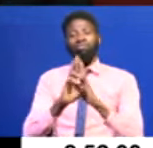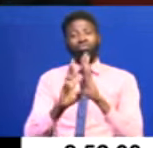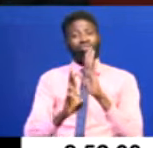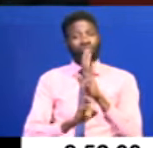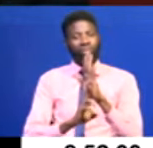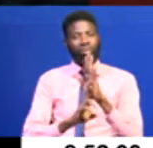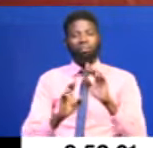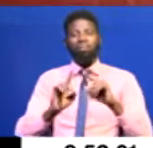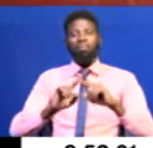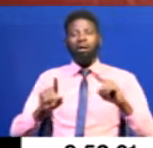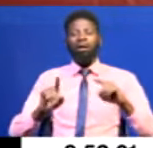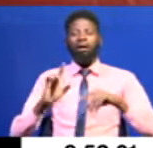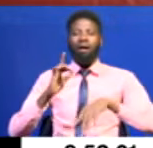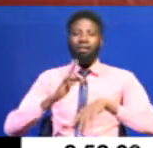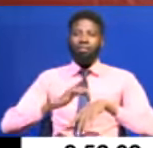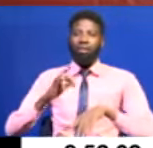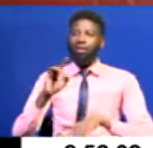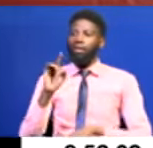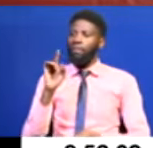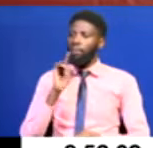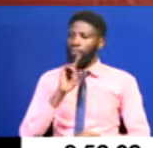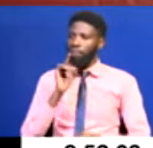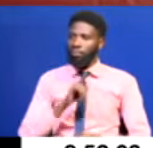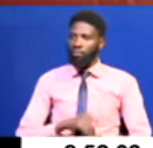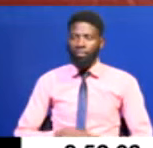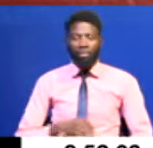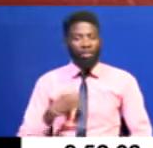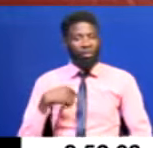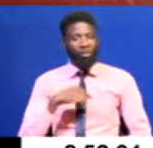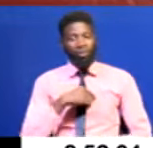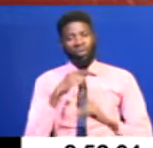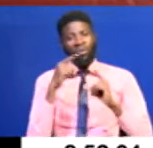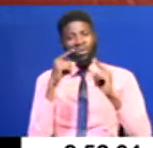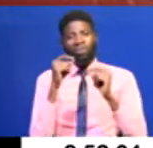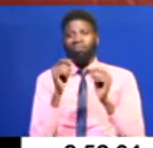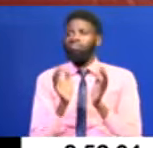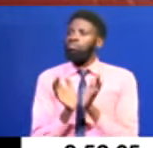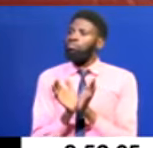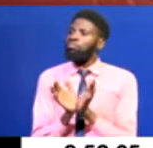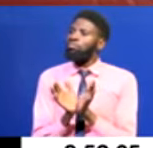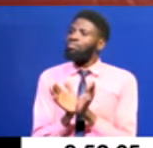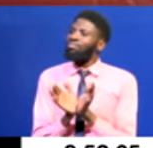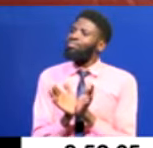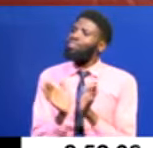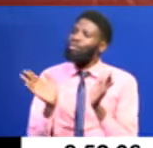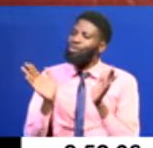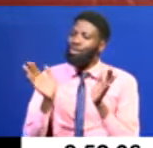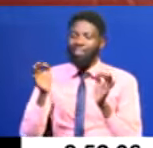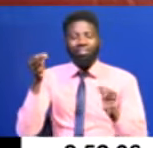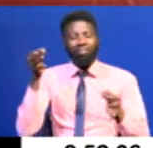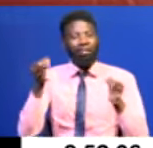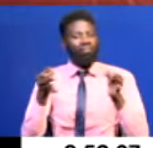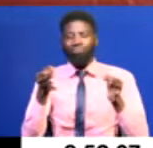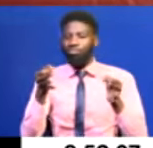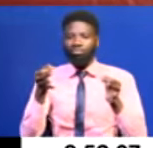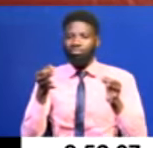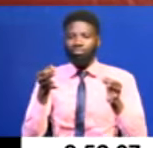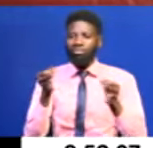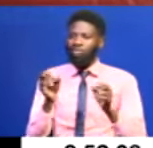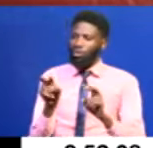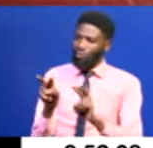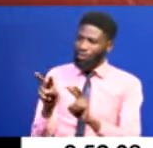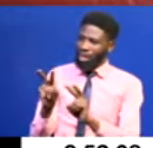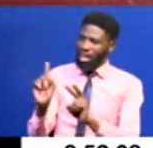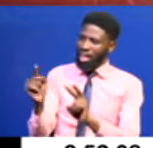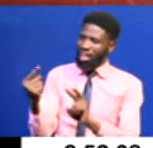disastrous consequences. EAK submits that it should not be generalized, this matter should not be generalized, but treated as a separate and